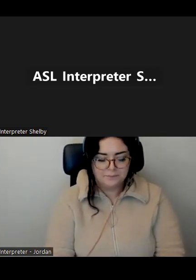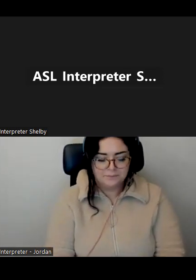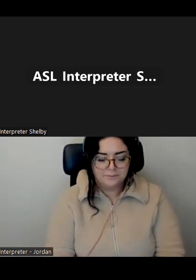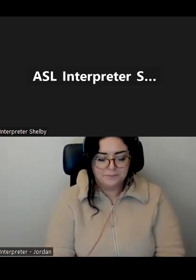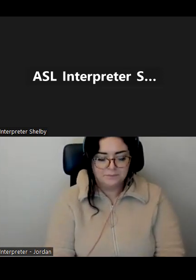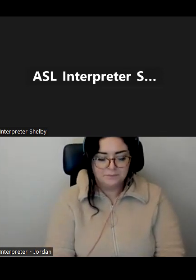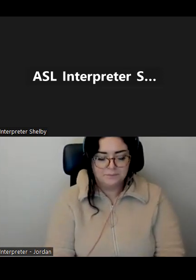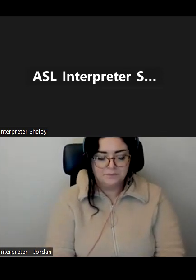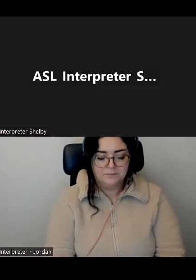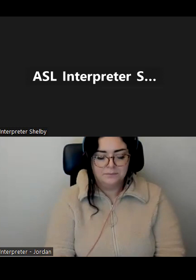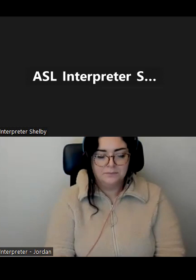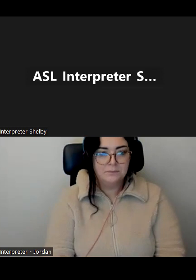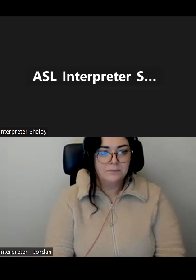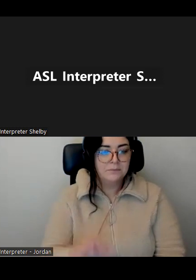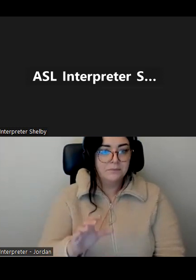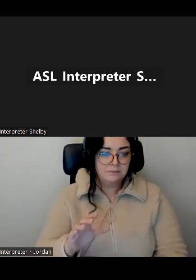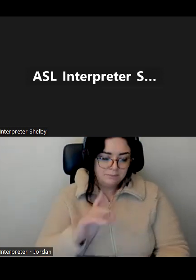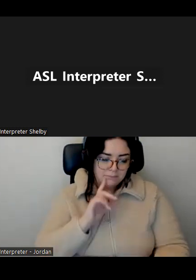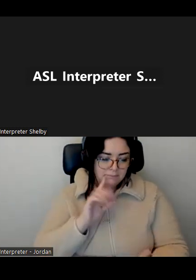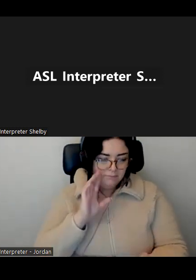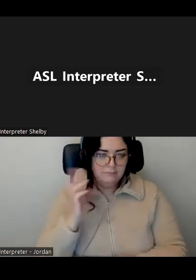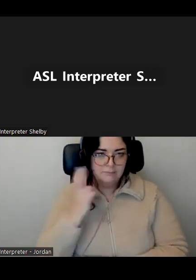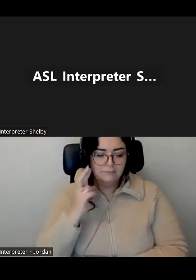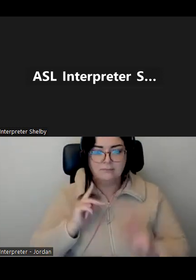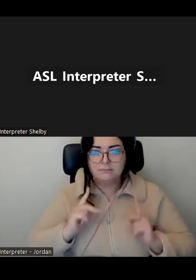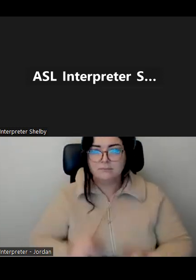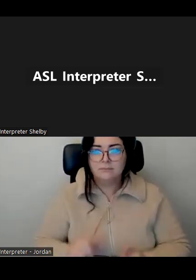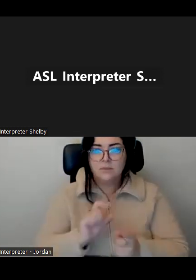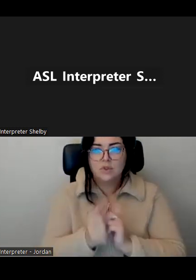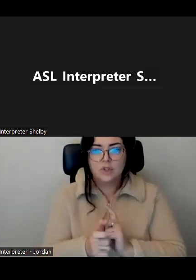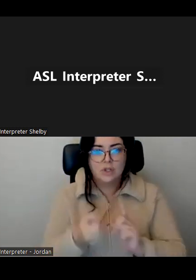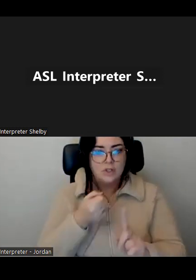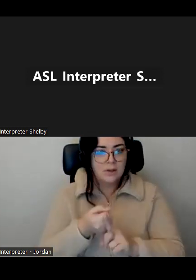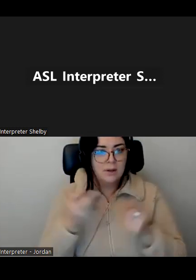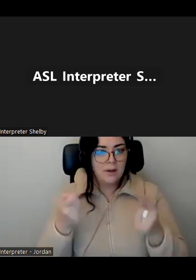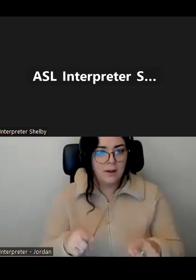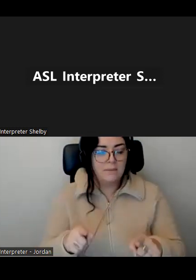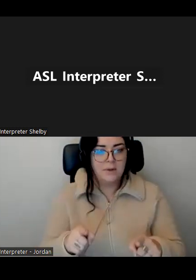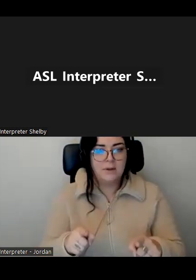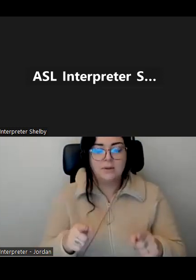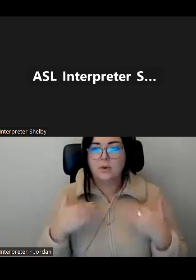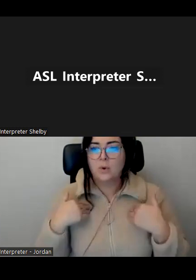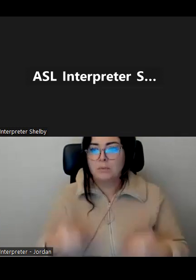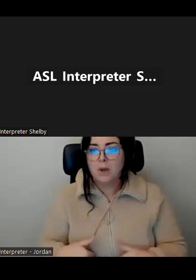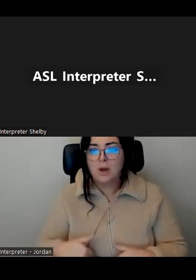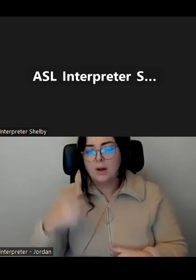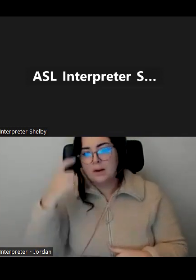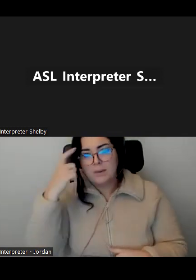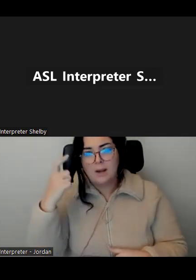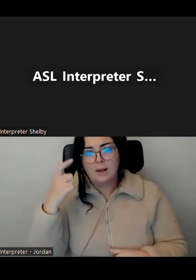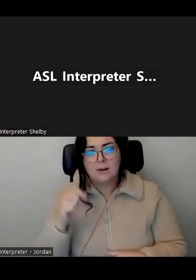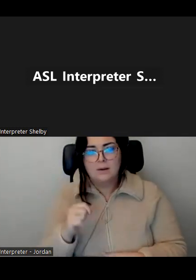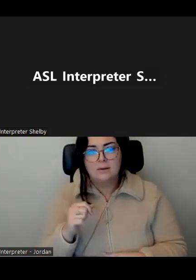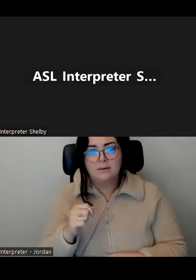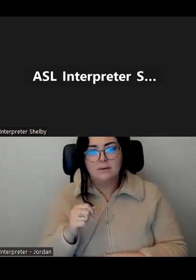Physical changes, we all know that our bodies, our minds, everything changes physically as